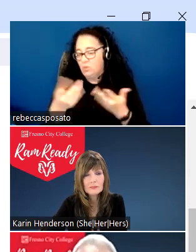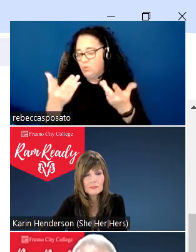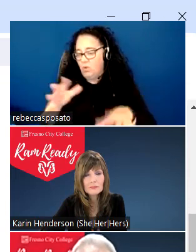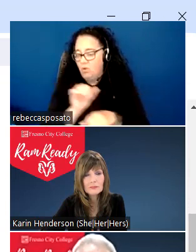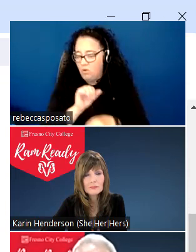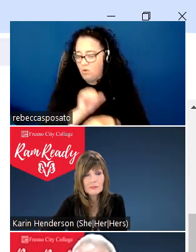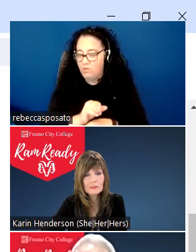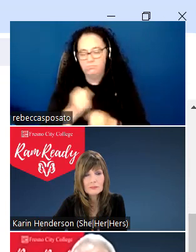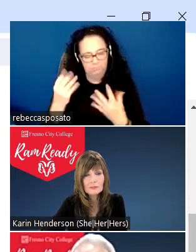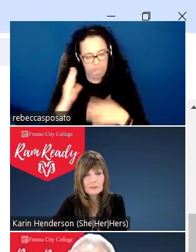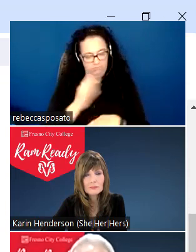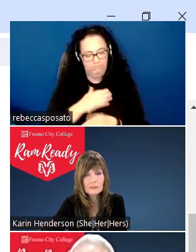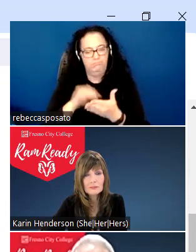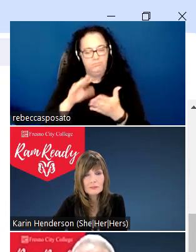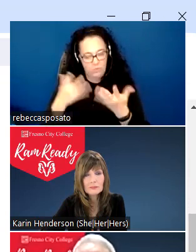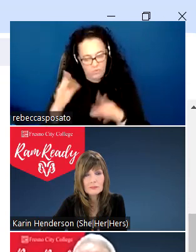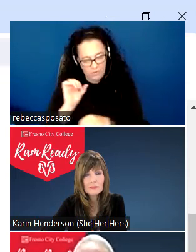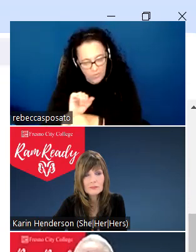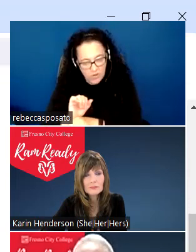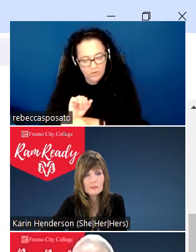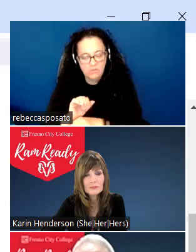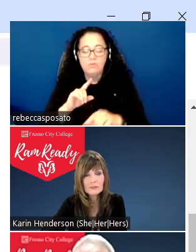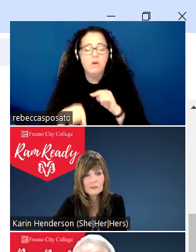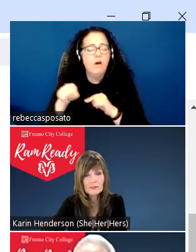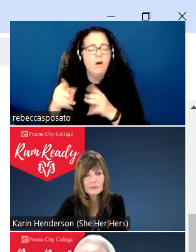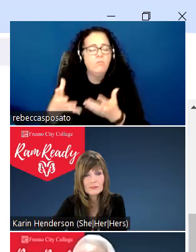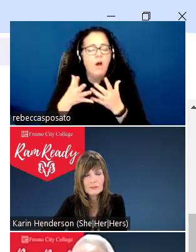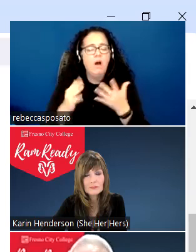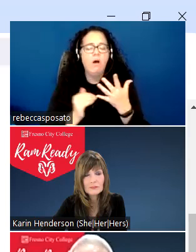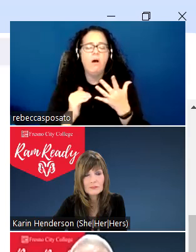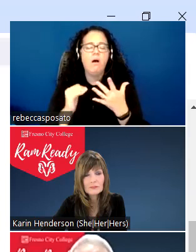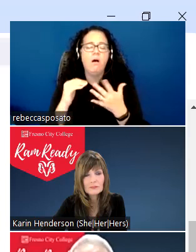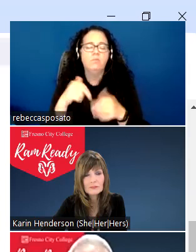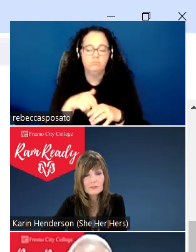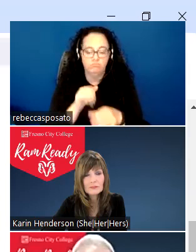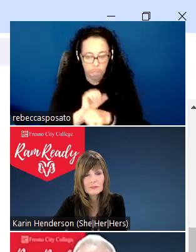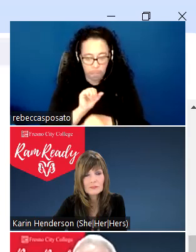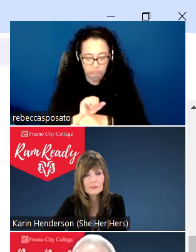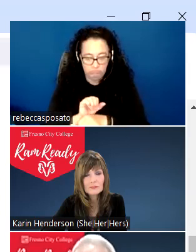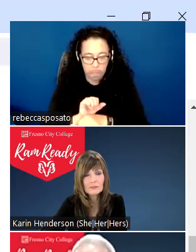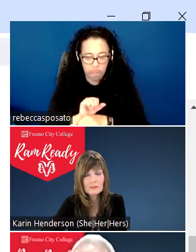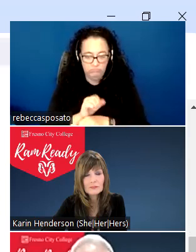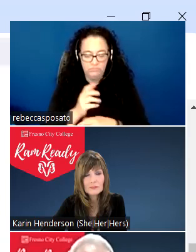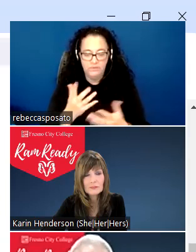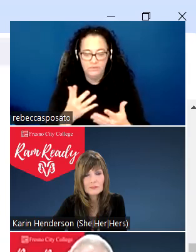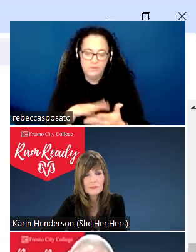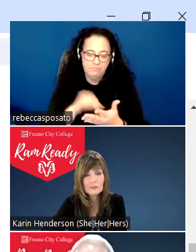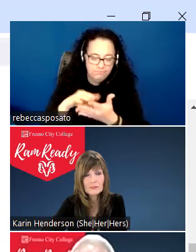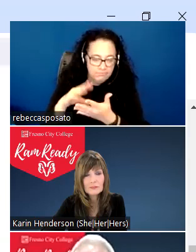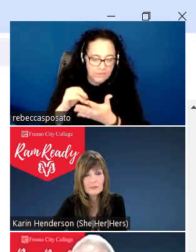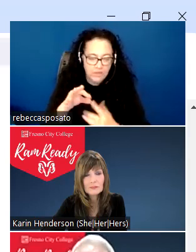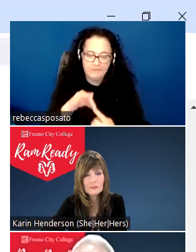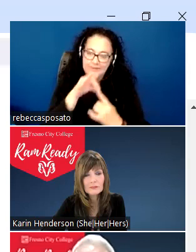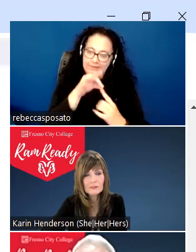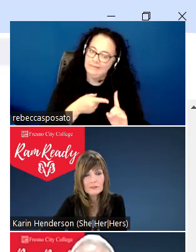our students and they want to progress in their job and learning something particular that